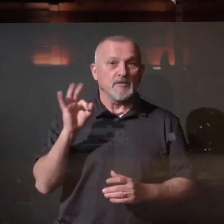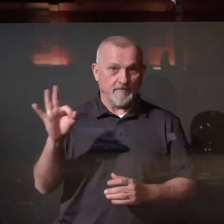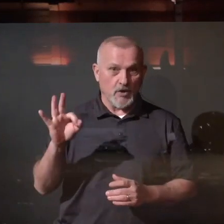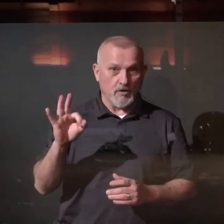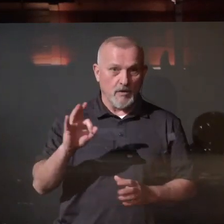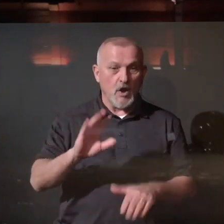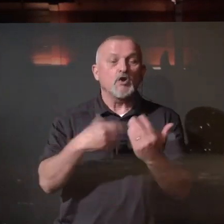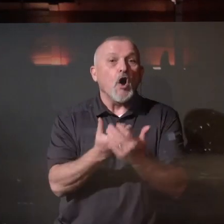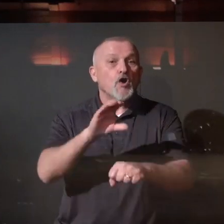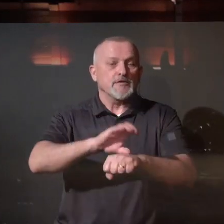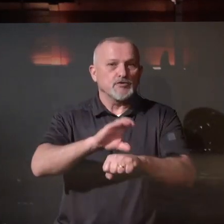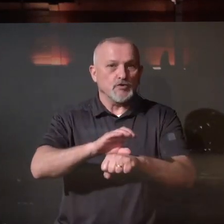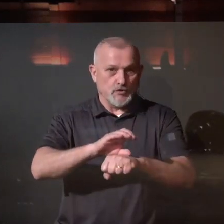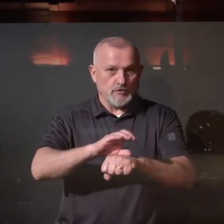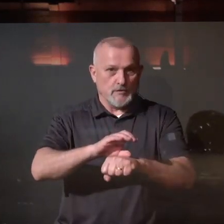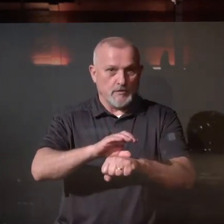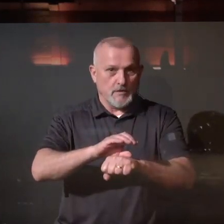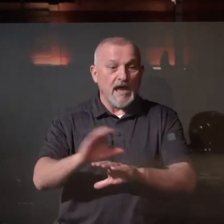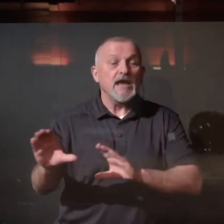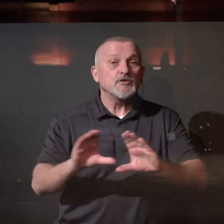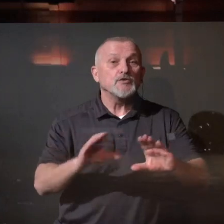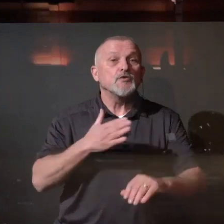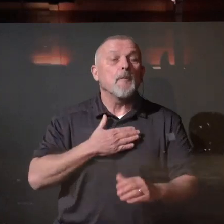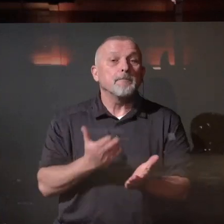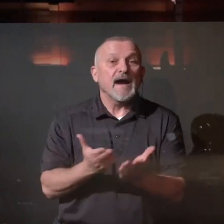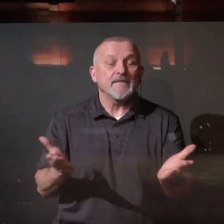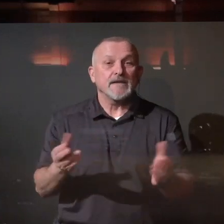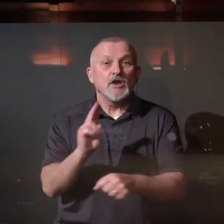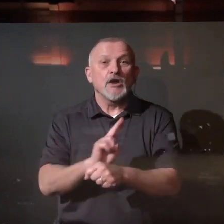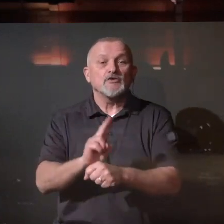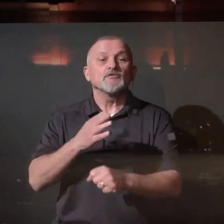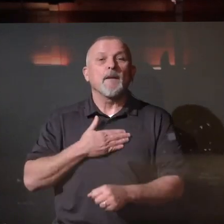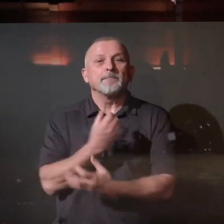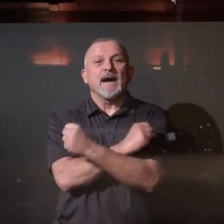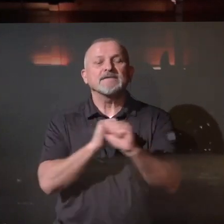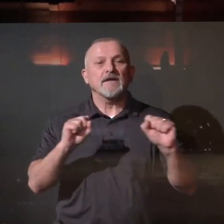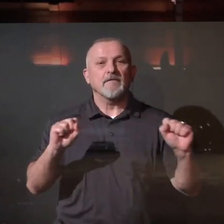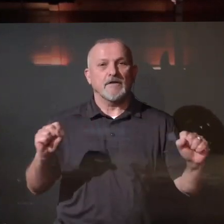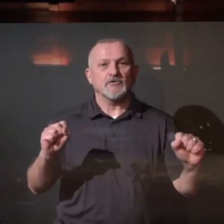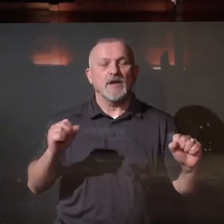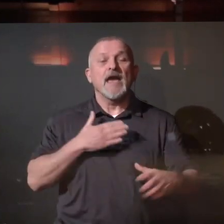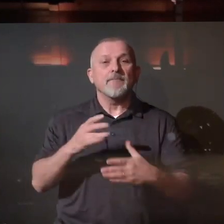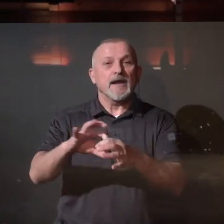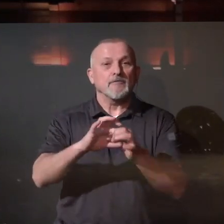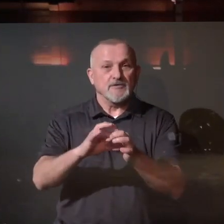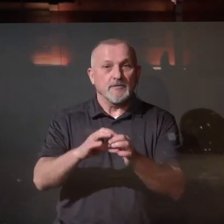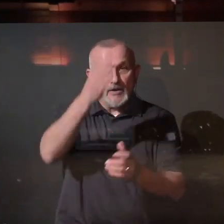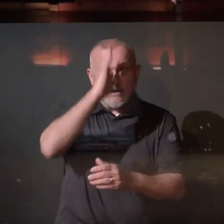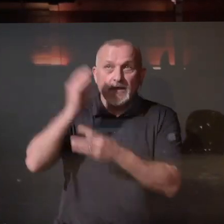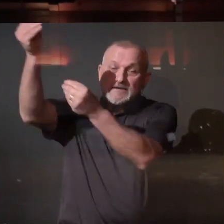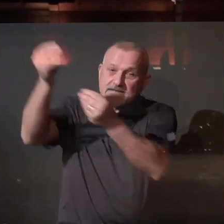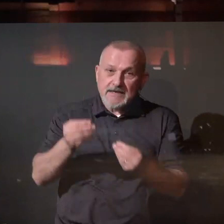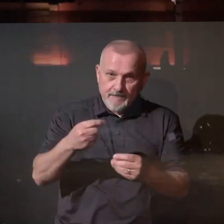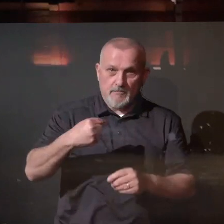large picture of the church. And do my part in using my salvation and the relationship that God has given